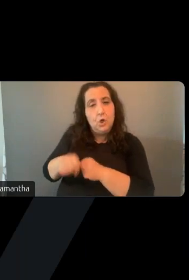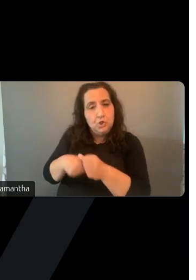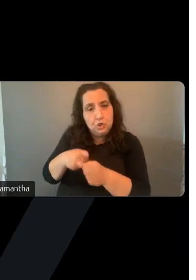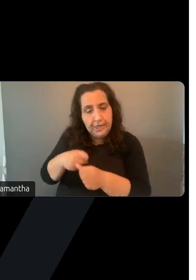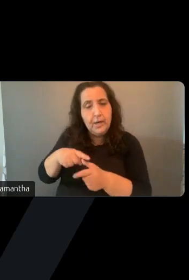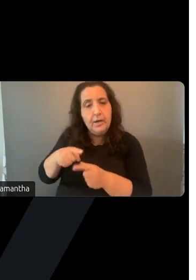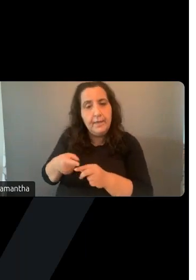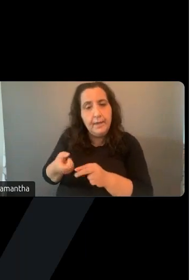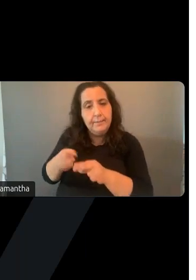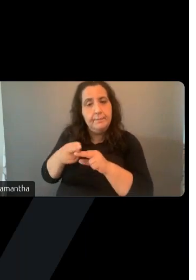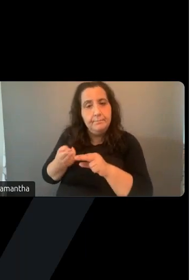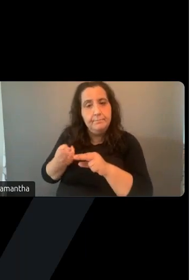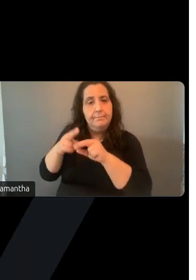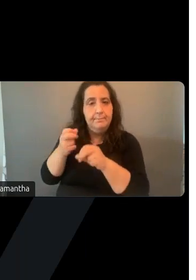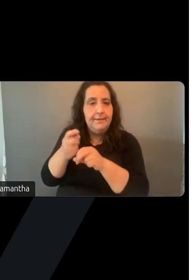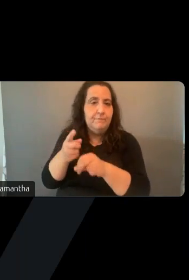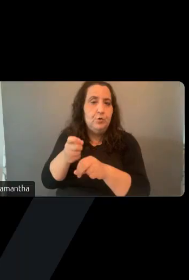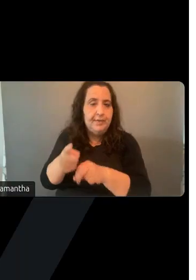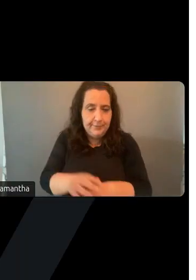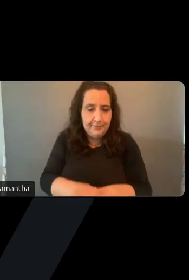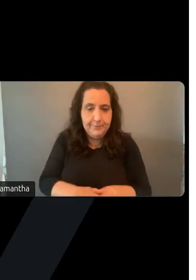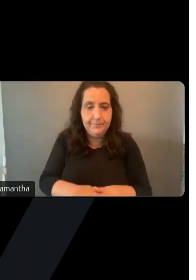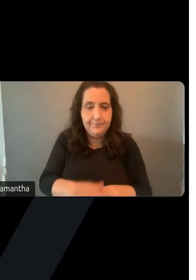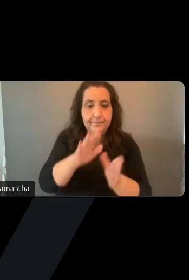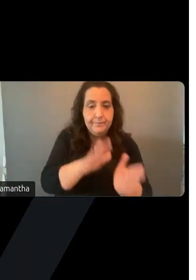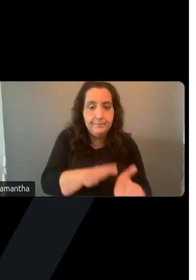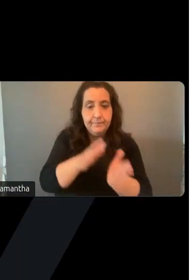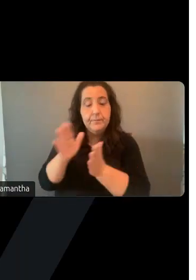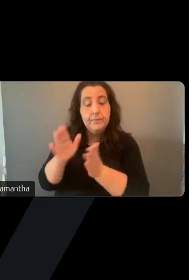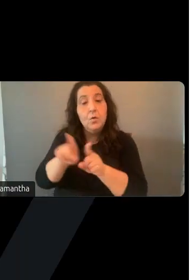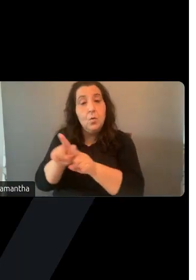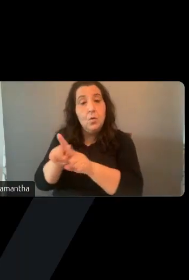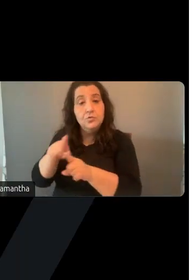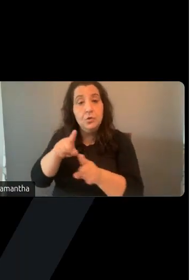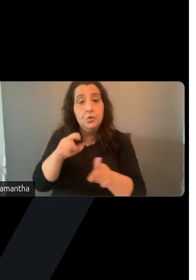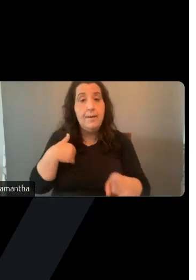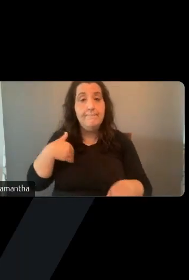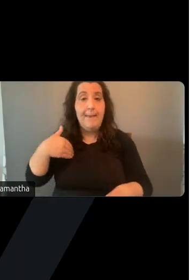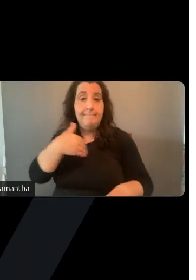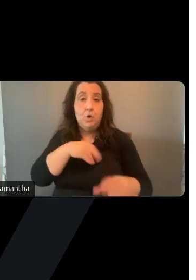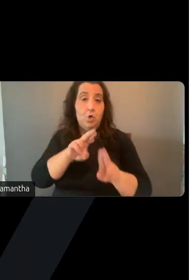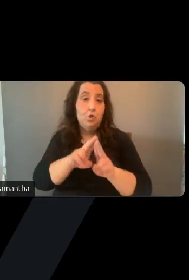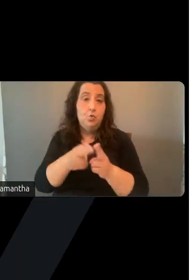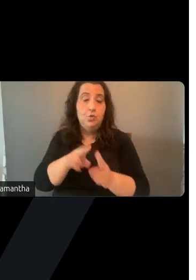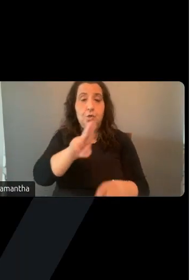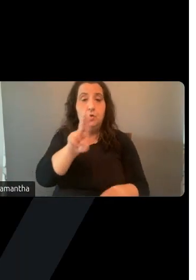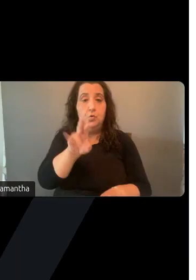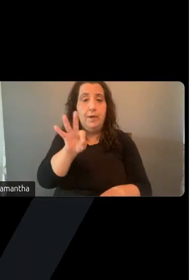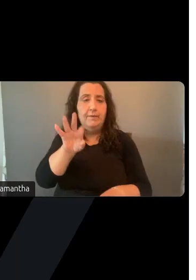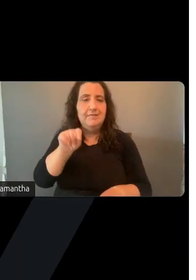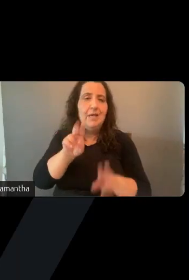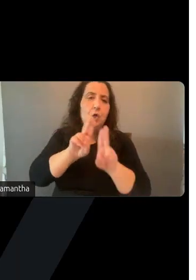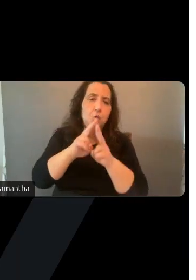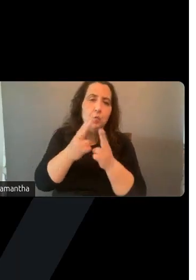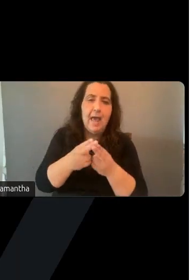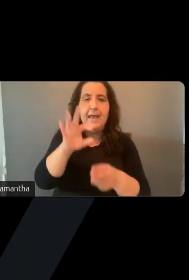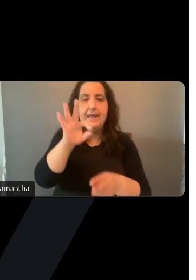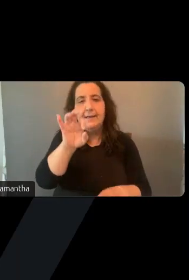year. You then also have membership with the UFT or the United Federation of Teachers.